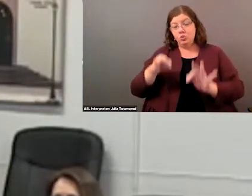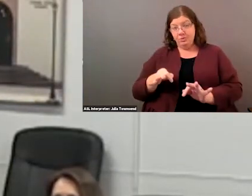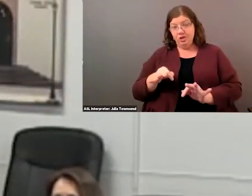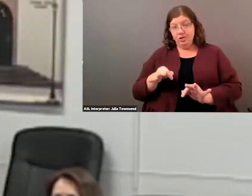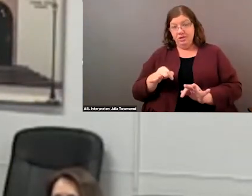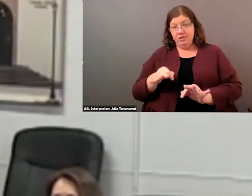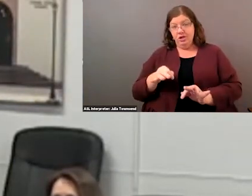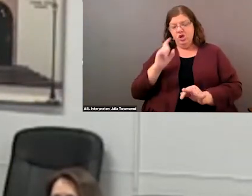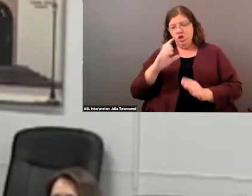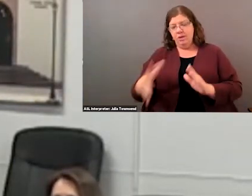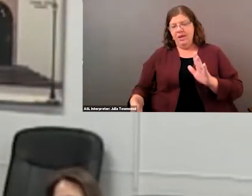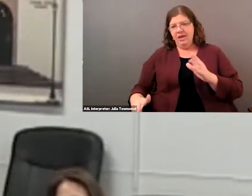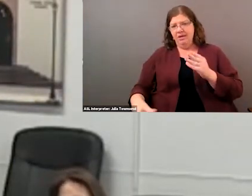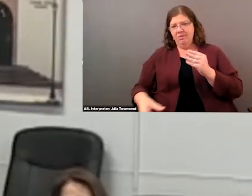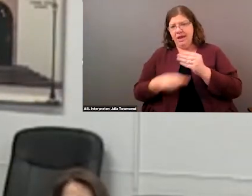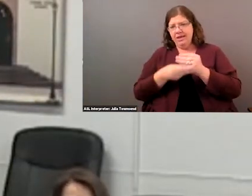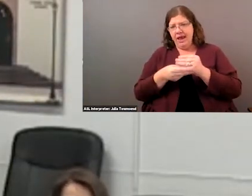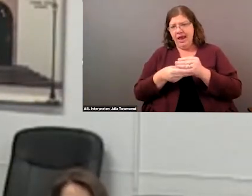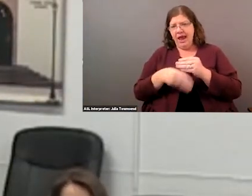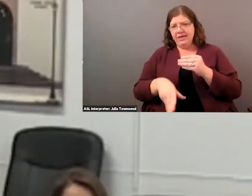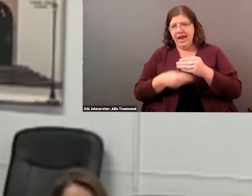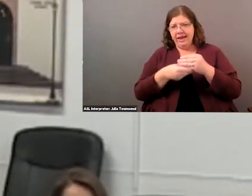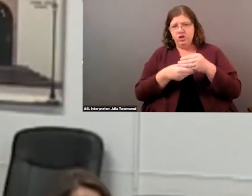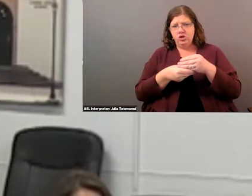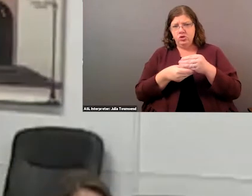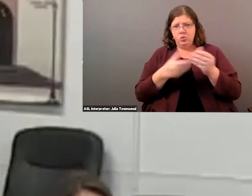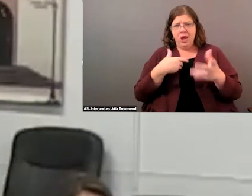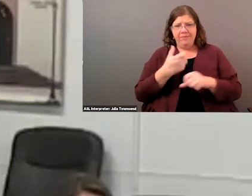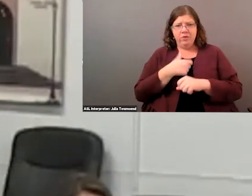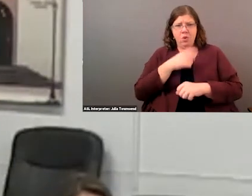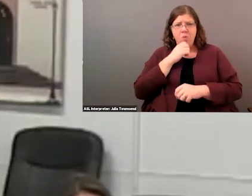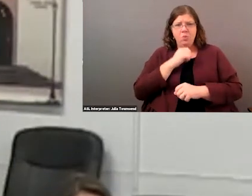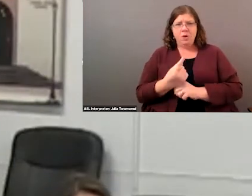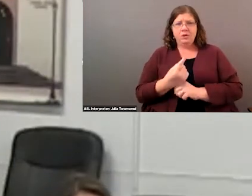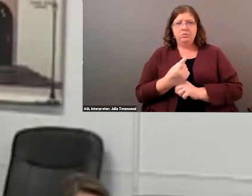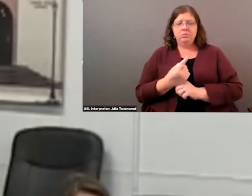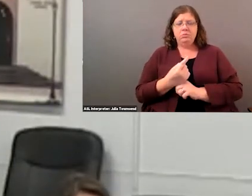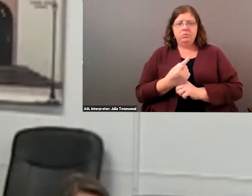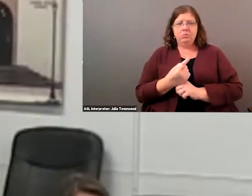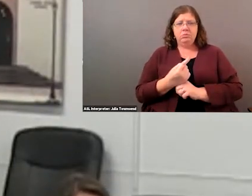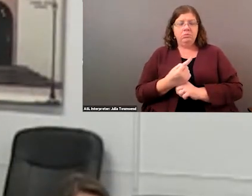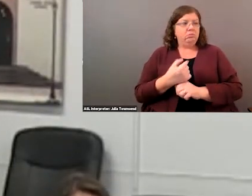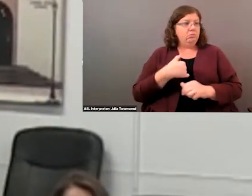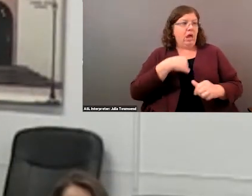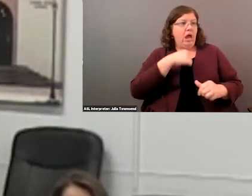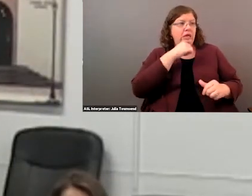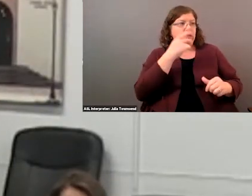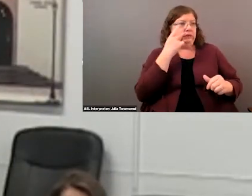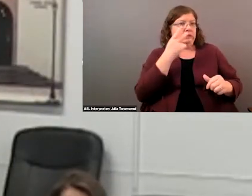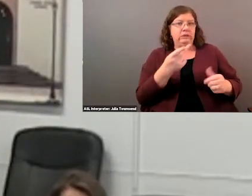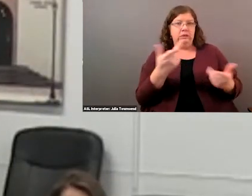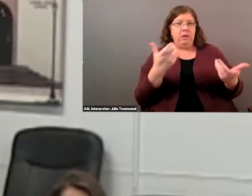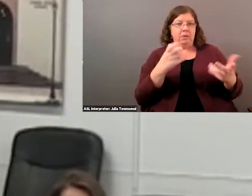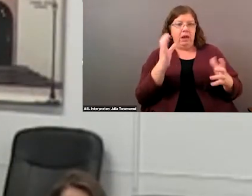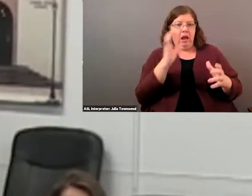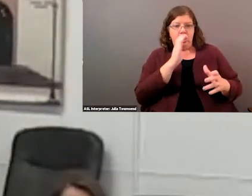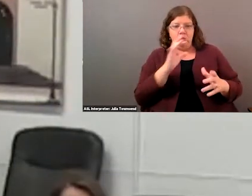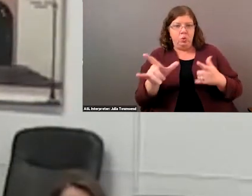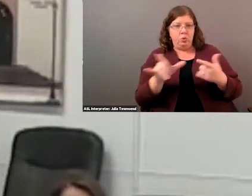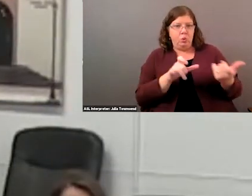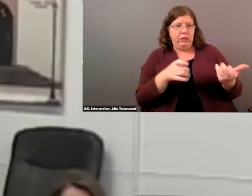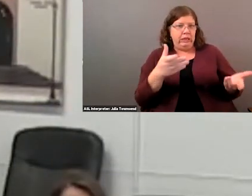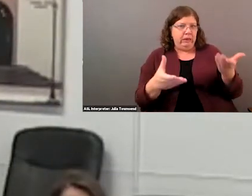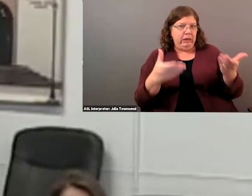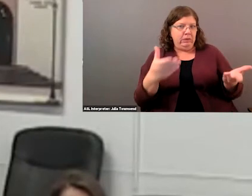Did you? I didn't see it, but maybe I looked too quickly. Oh, okay. Sorry about that you didn't get it. There's not a